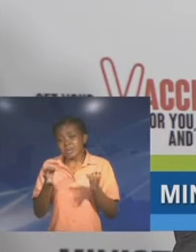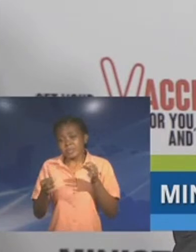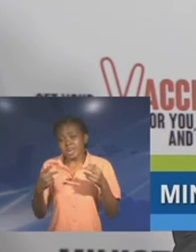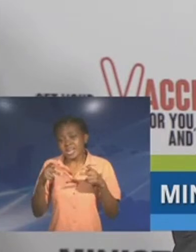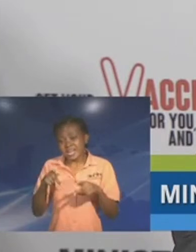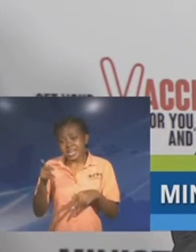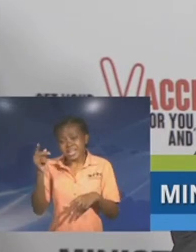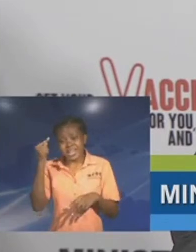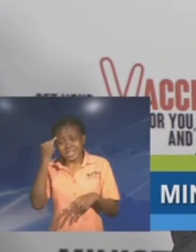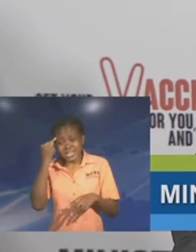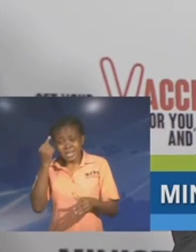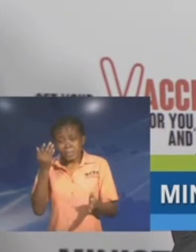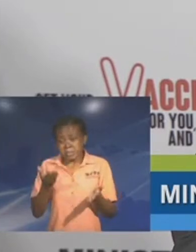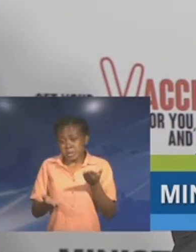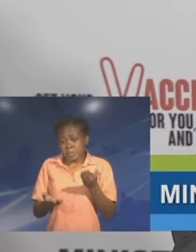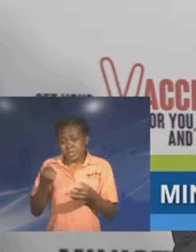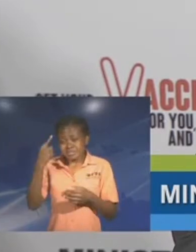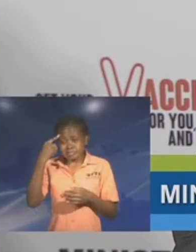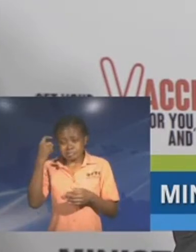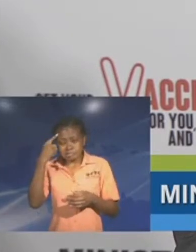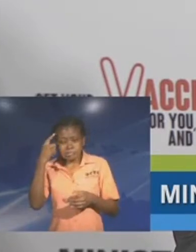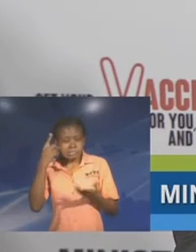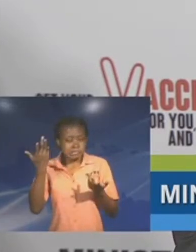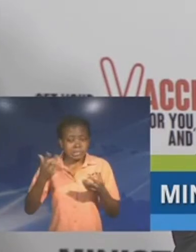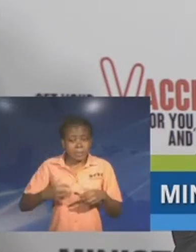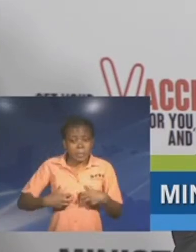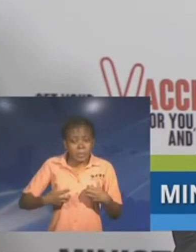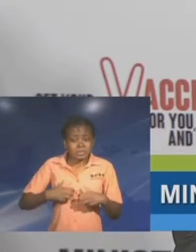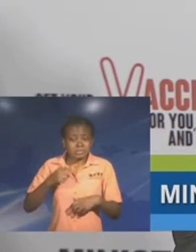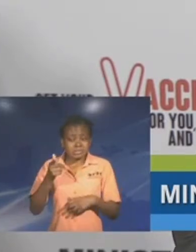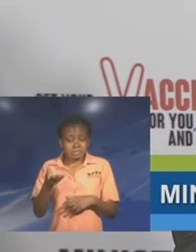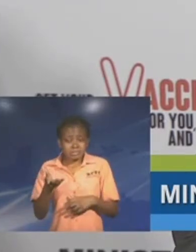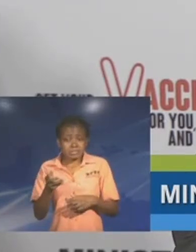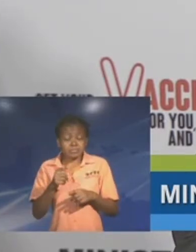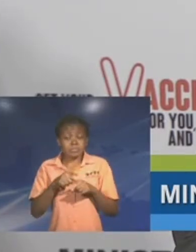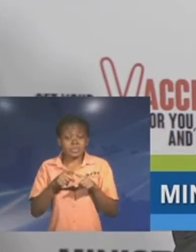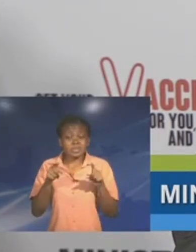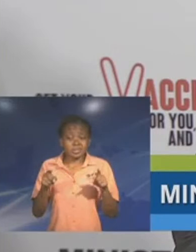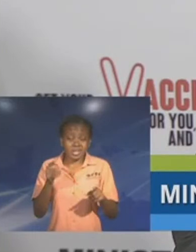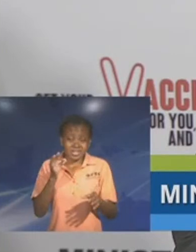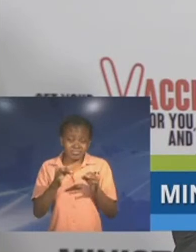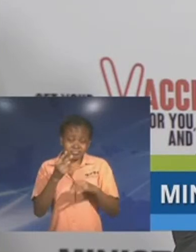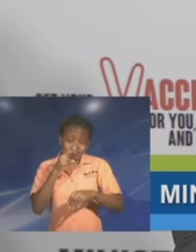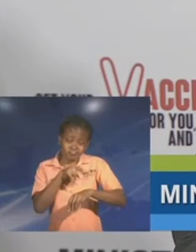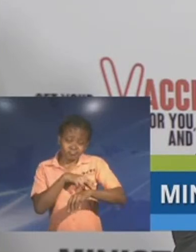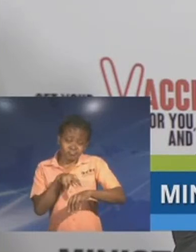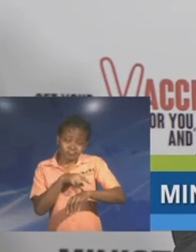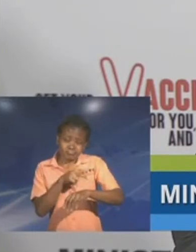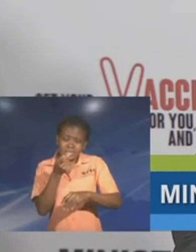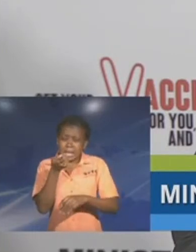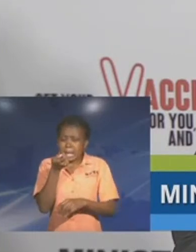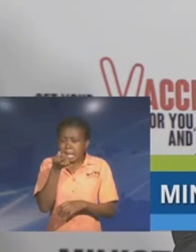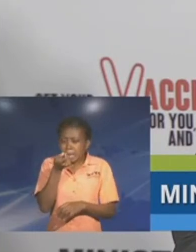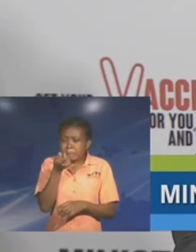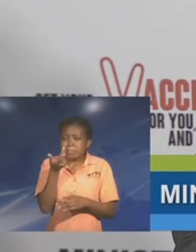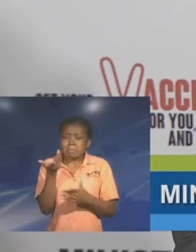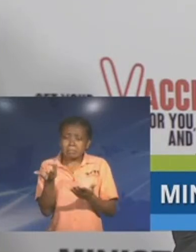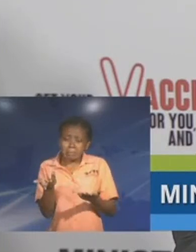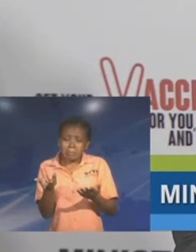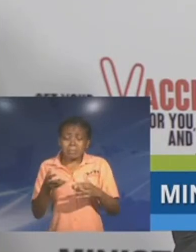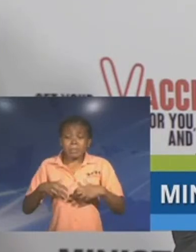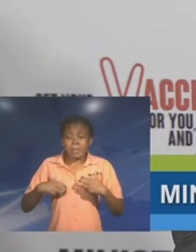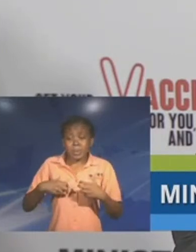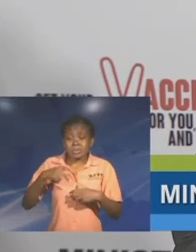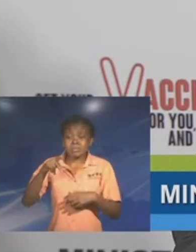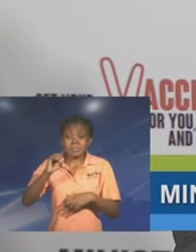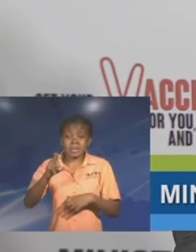is a suspect, not in the truest sense, but the rash looks a little odd or looks like monkeypox, then of course we allow